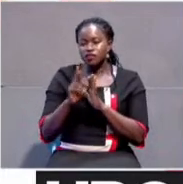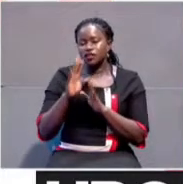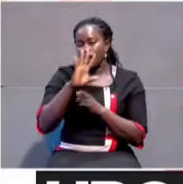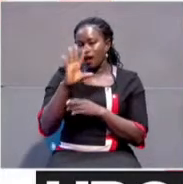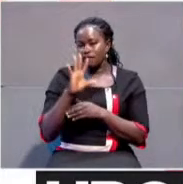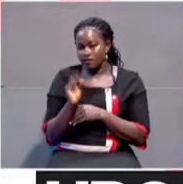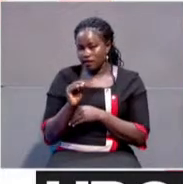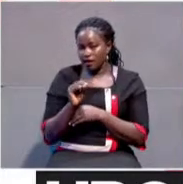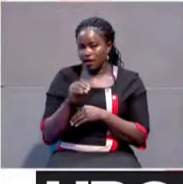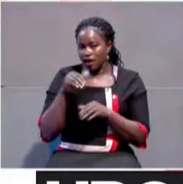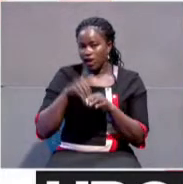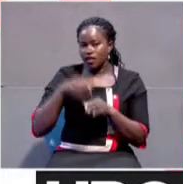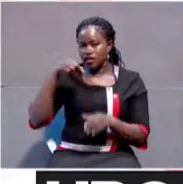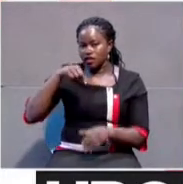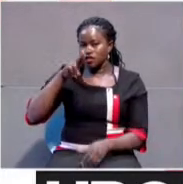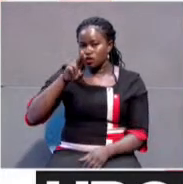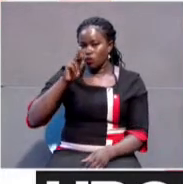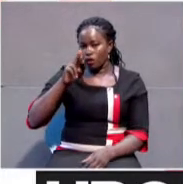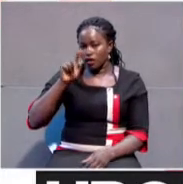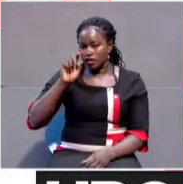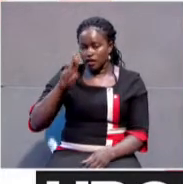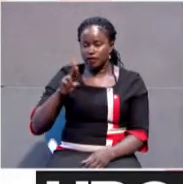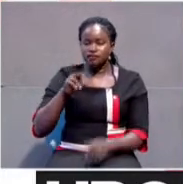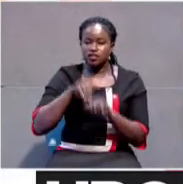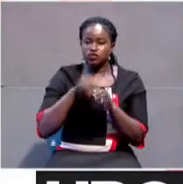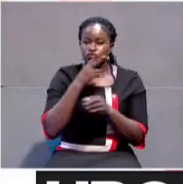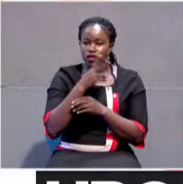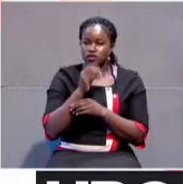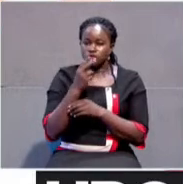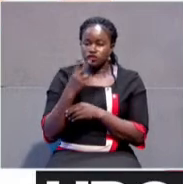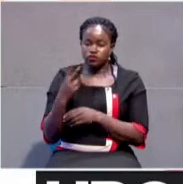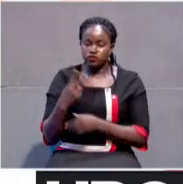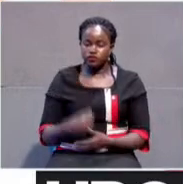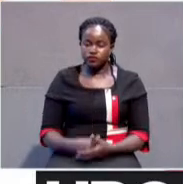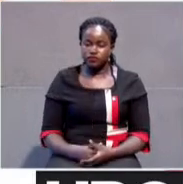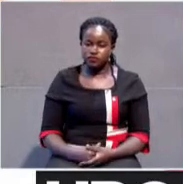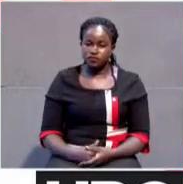Africa in Qatar 2022.